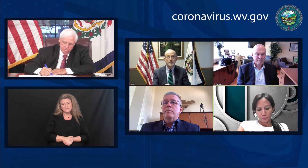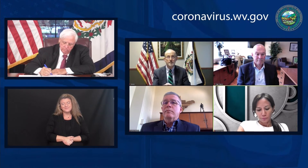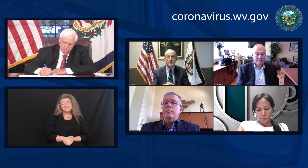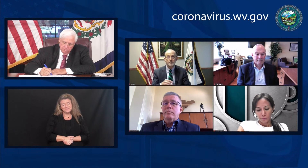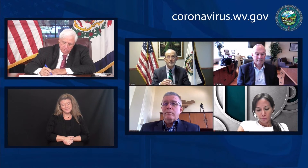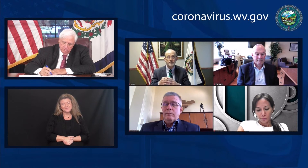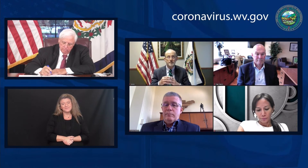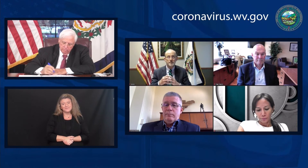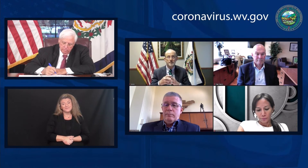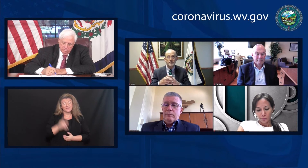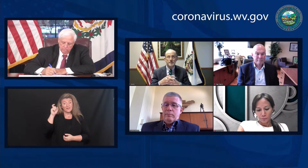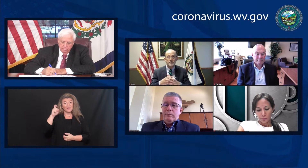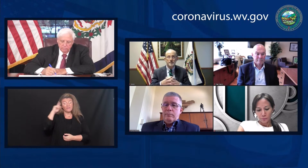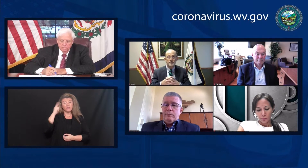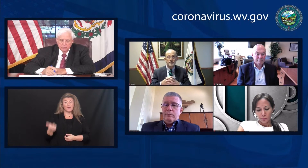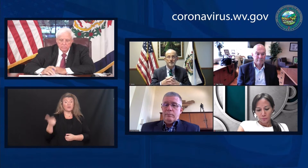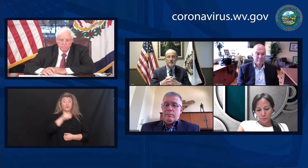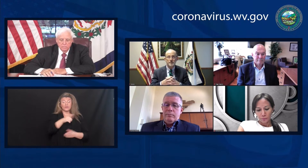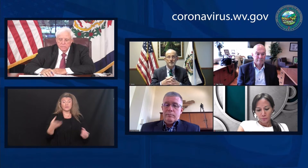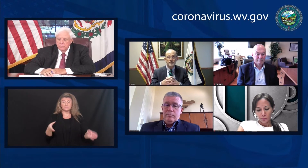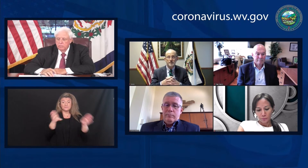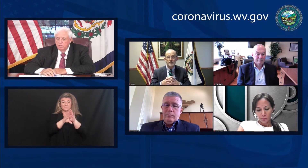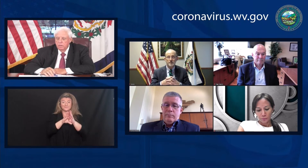All right, thank you, Dave. Governor, I'll turn it back to you.